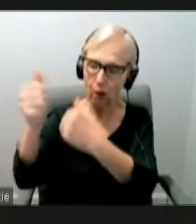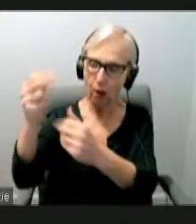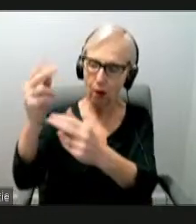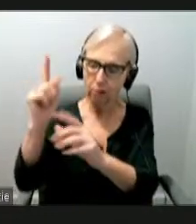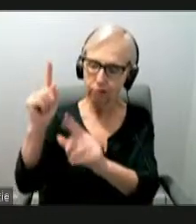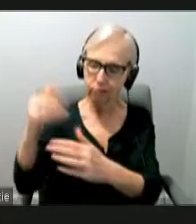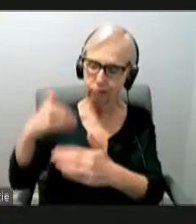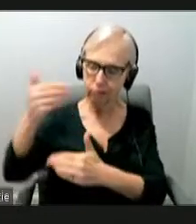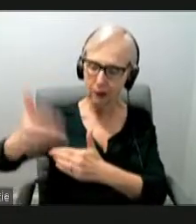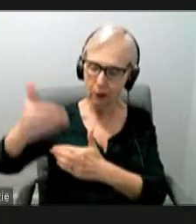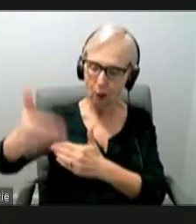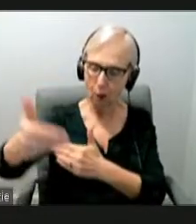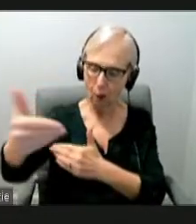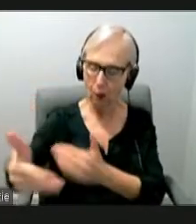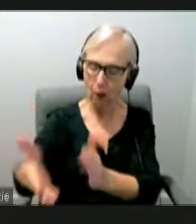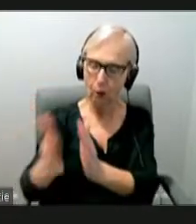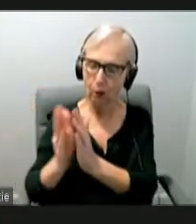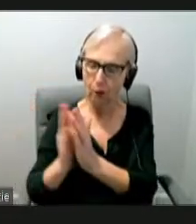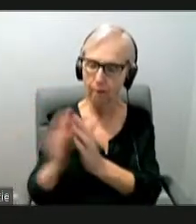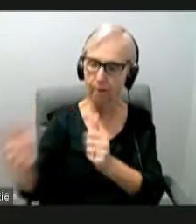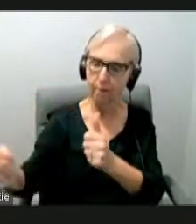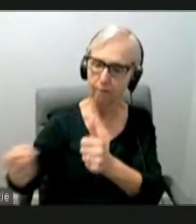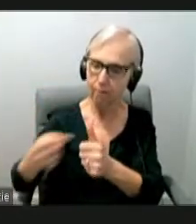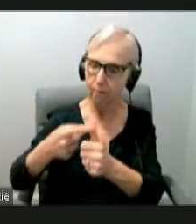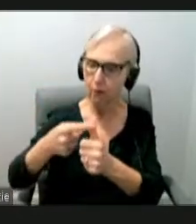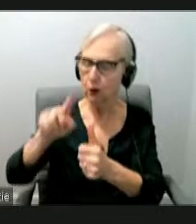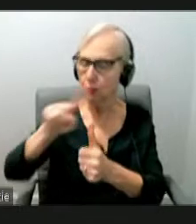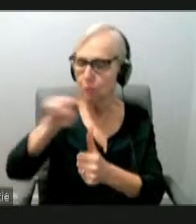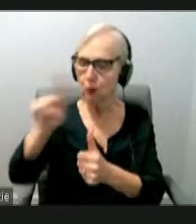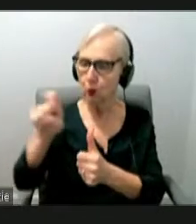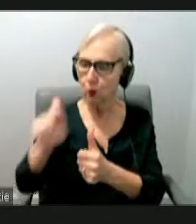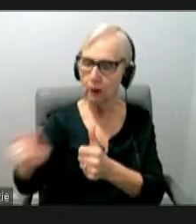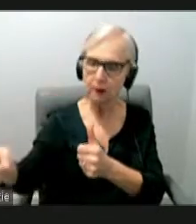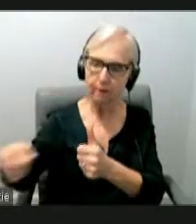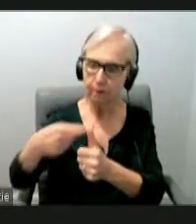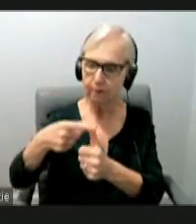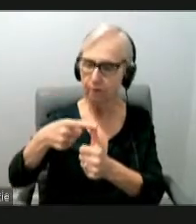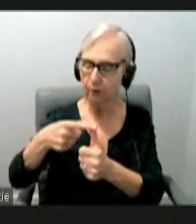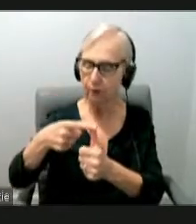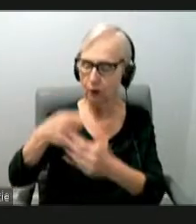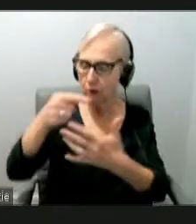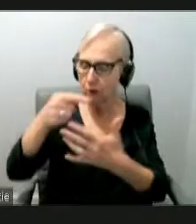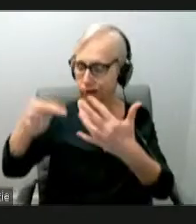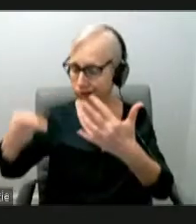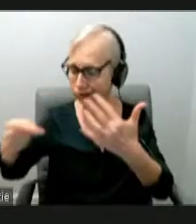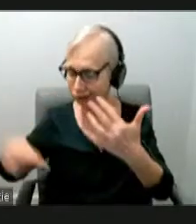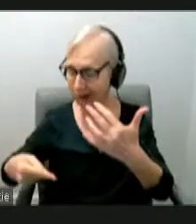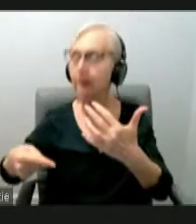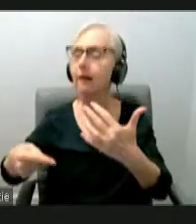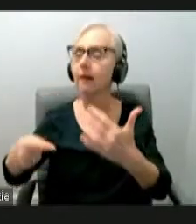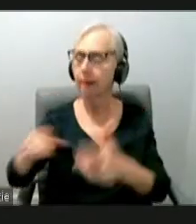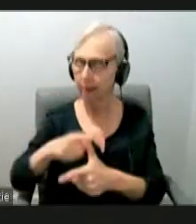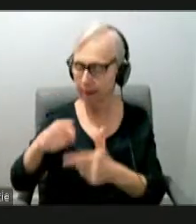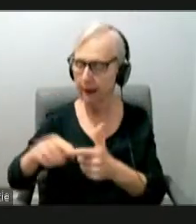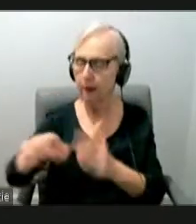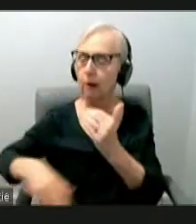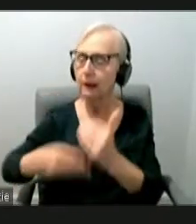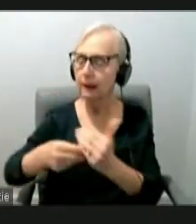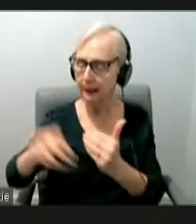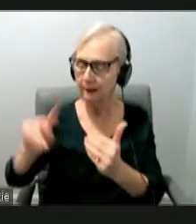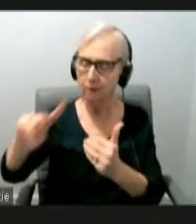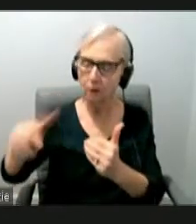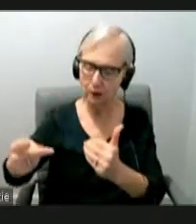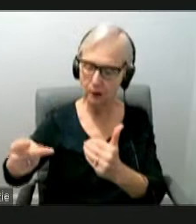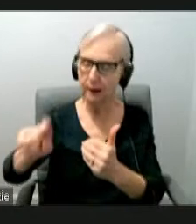were requested. And let's start with first questions first, so we can make sure we get through everybody's first questions. If we have time, we can circle back with